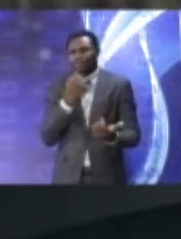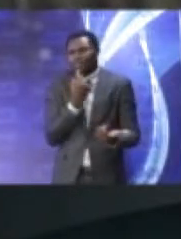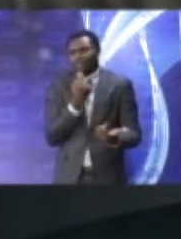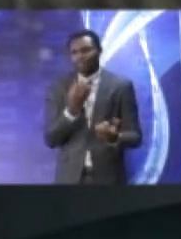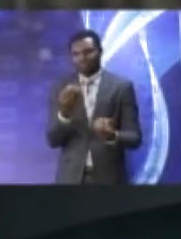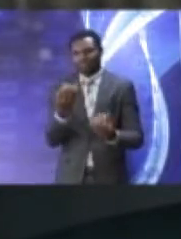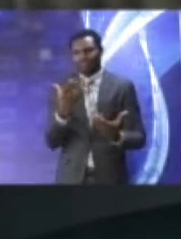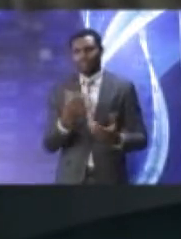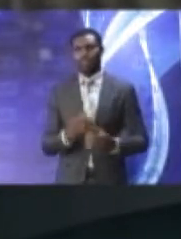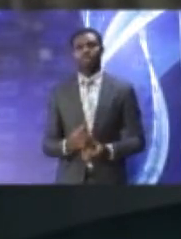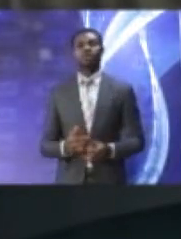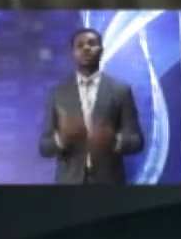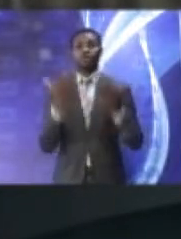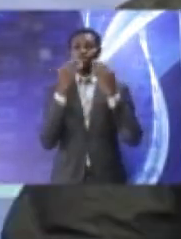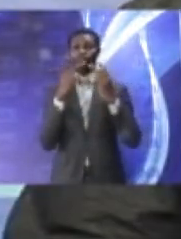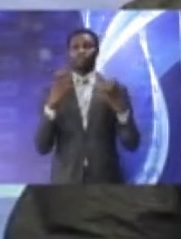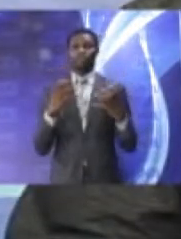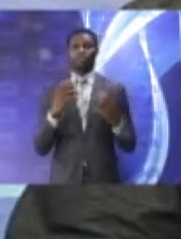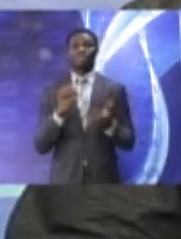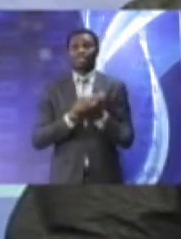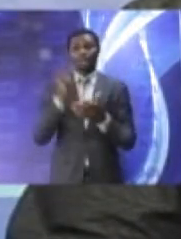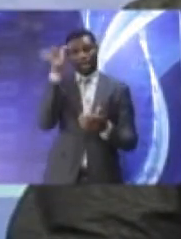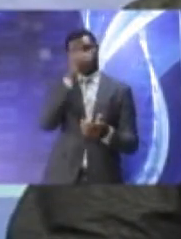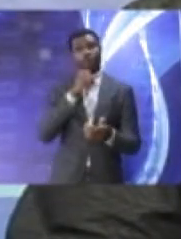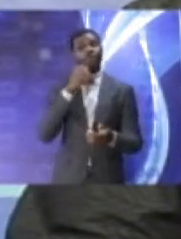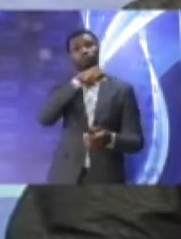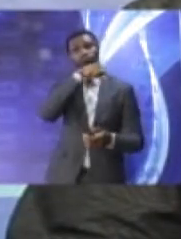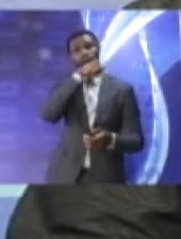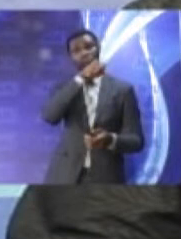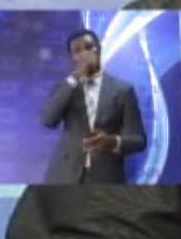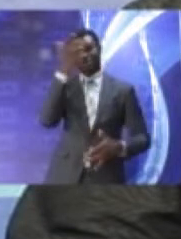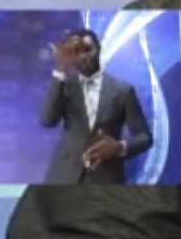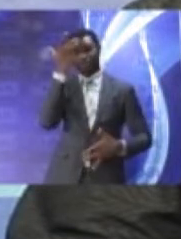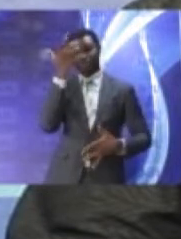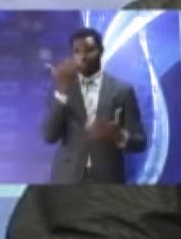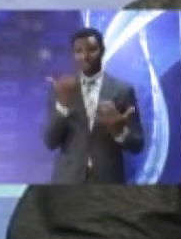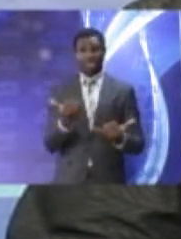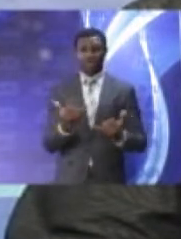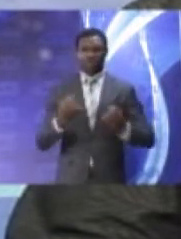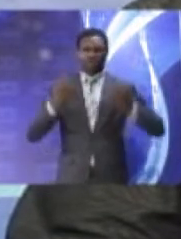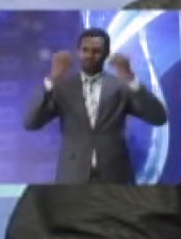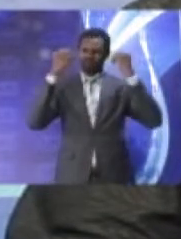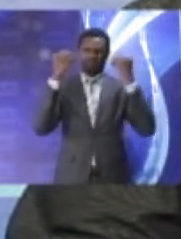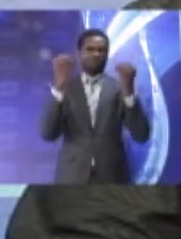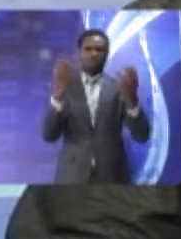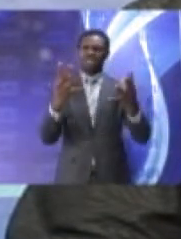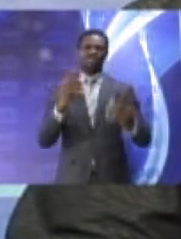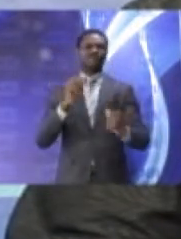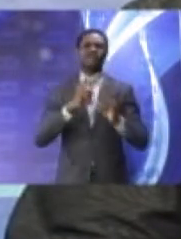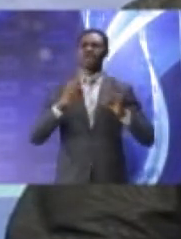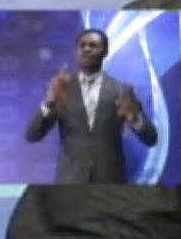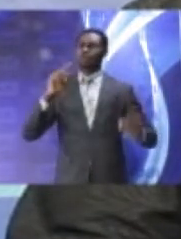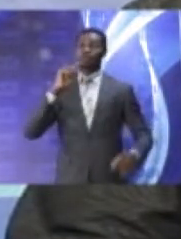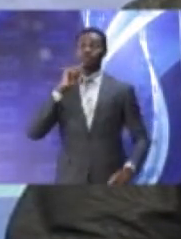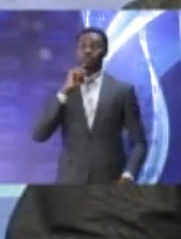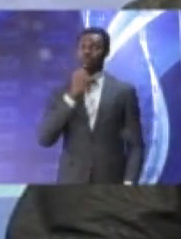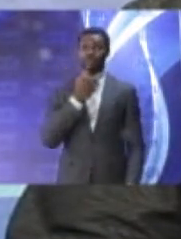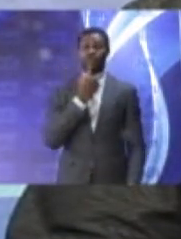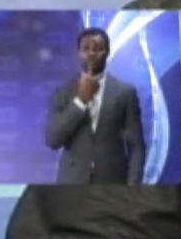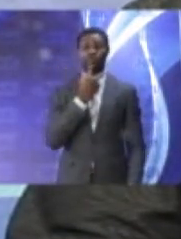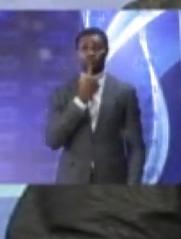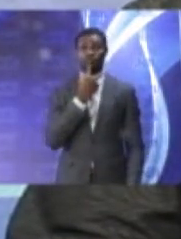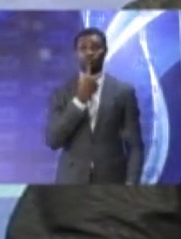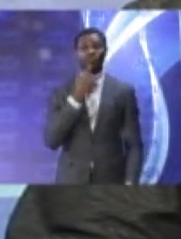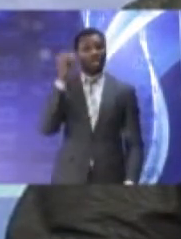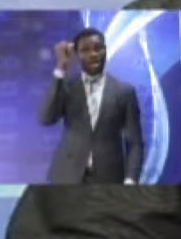Well, thank you very much. African swine fever, in its current outbreak, is quite serious. The